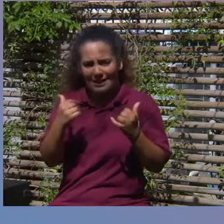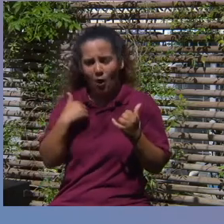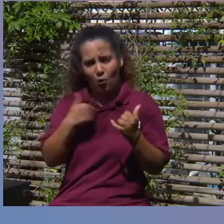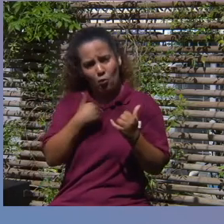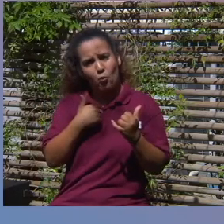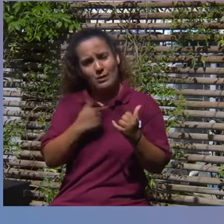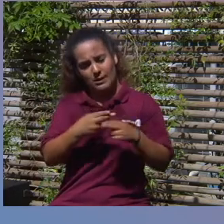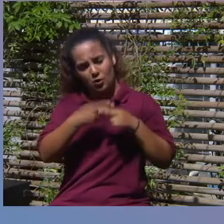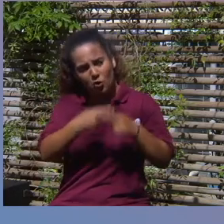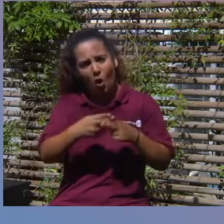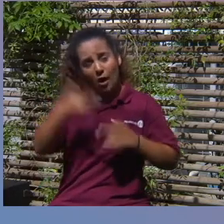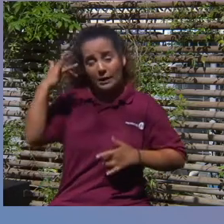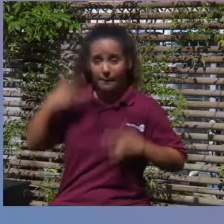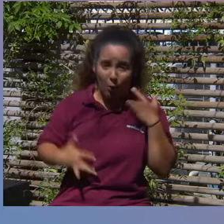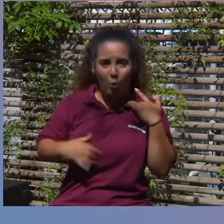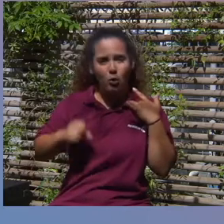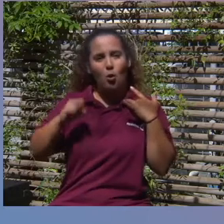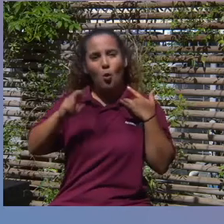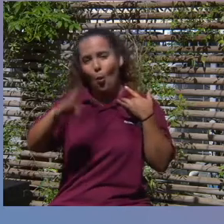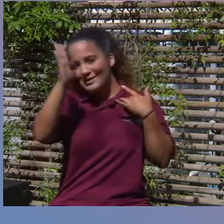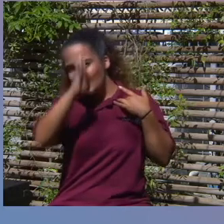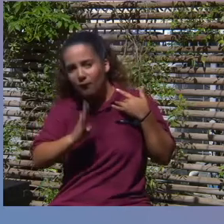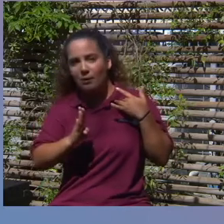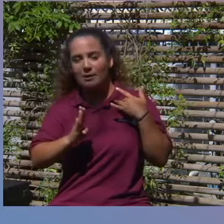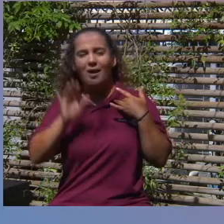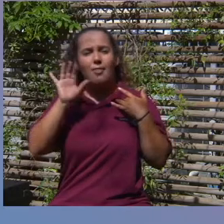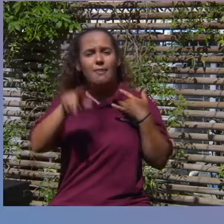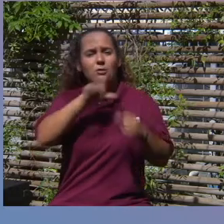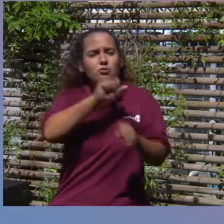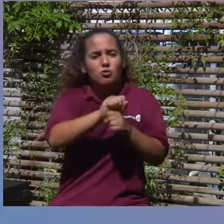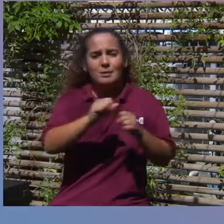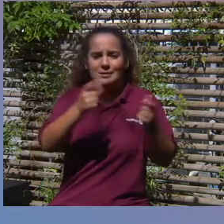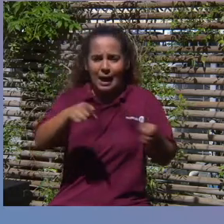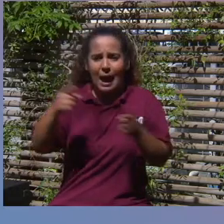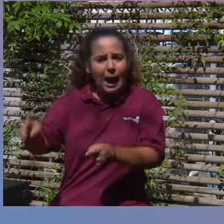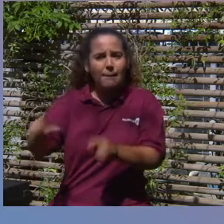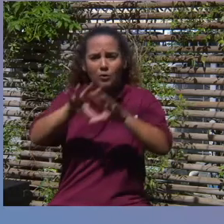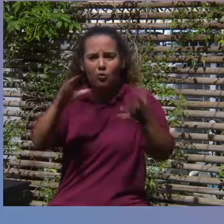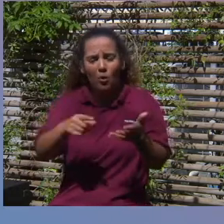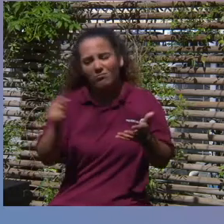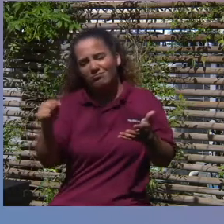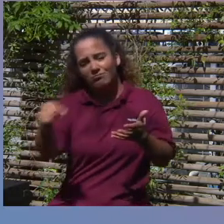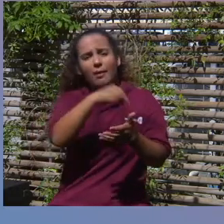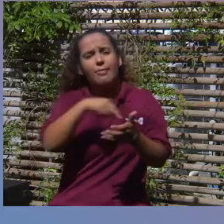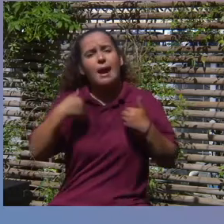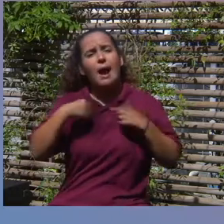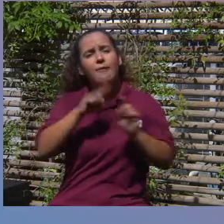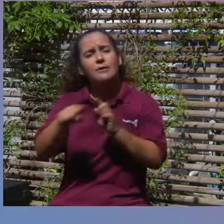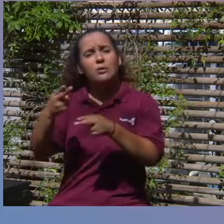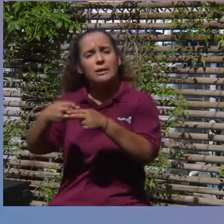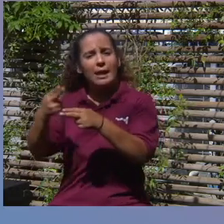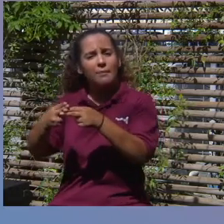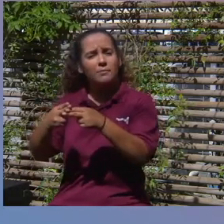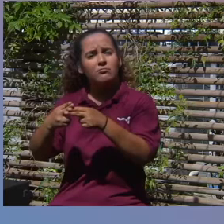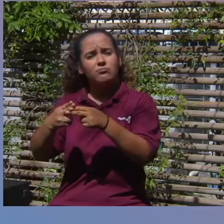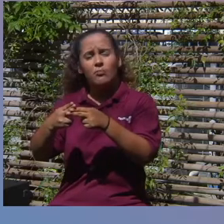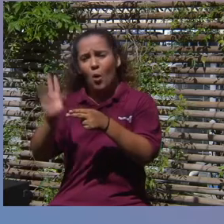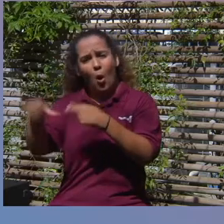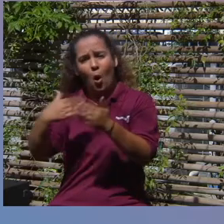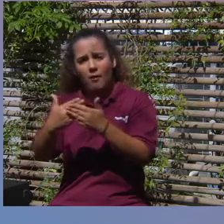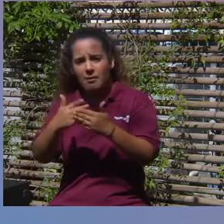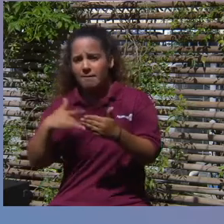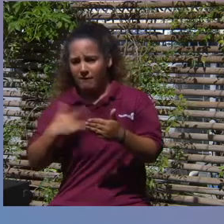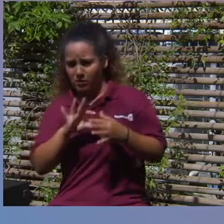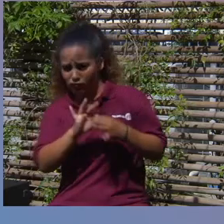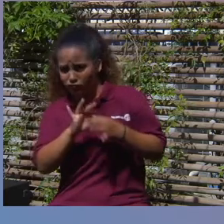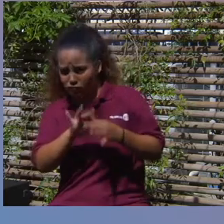bipolar or depression or schizophrenia has existed across the world, and different folks forever have different names for it and different ways of relating to it, right? Mm-hmm. There are